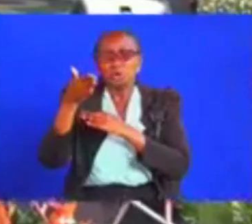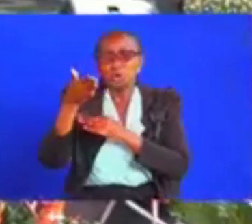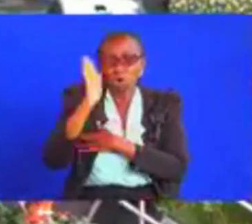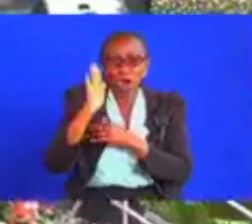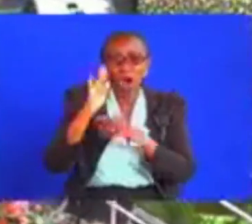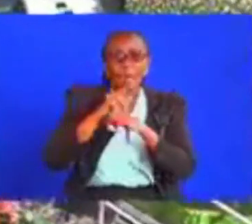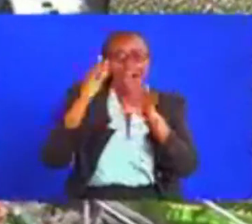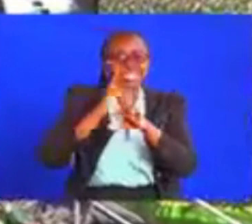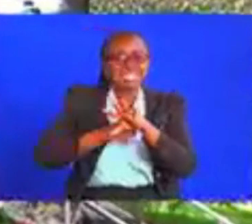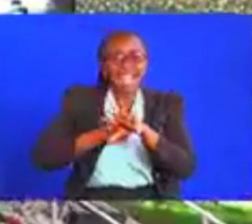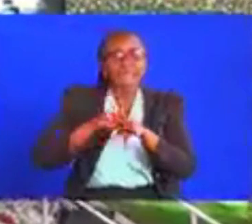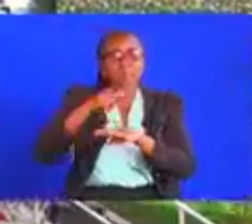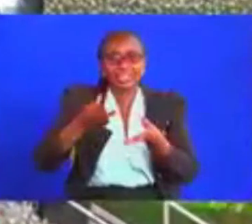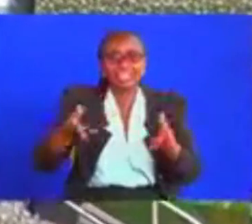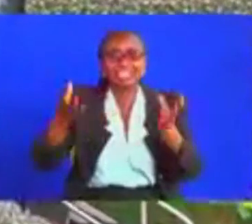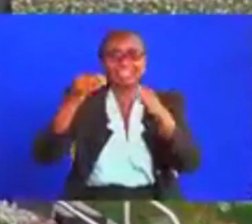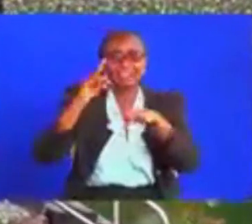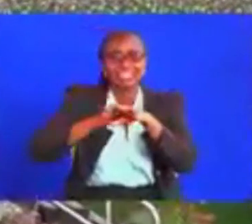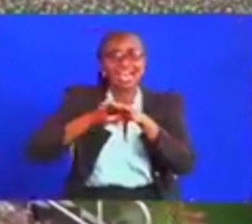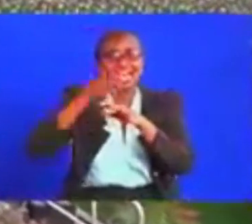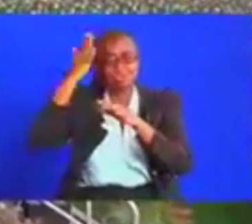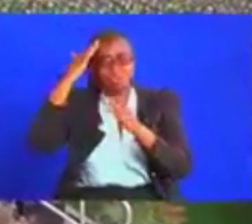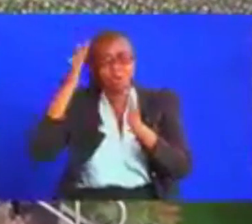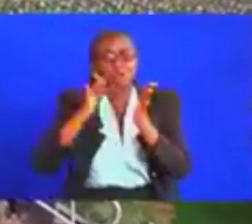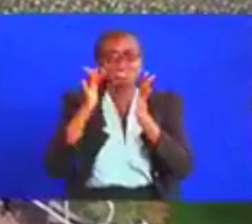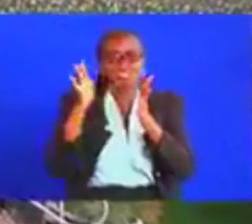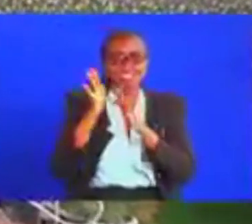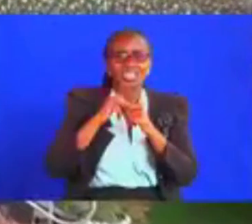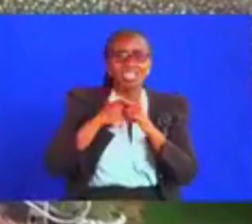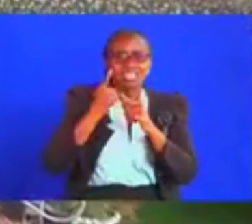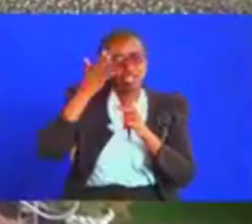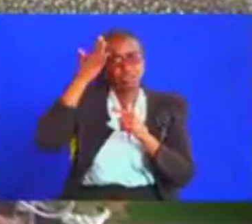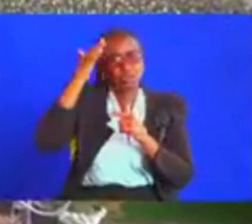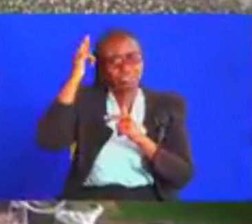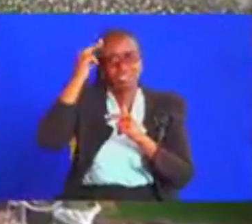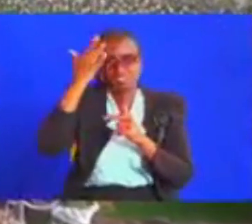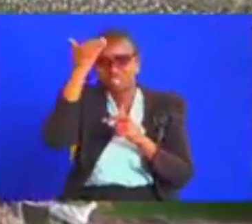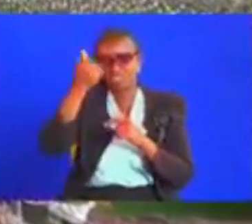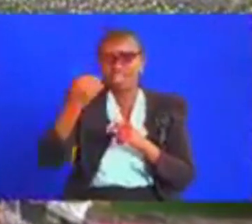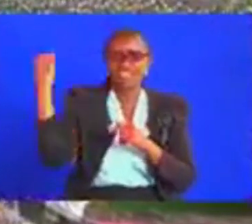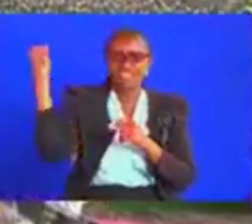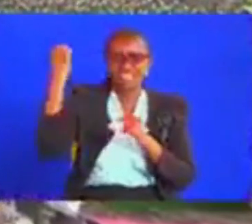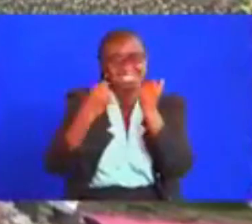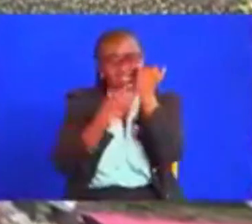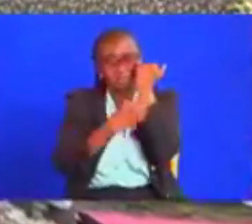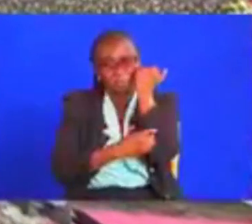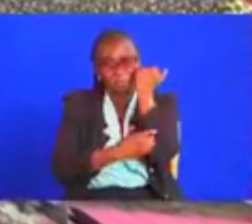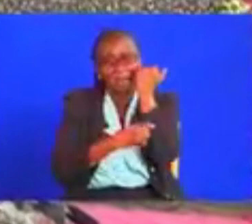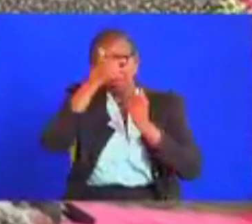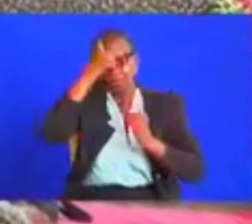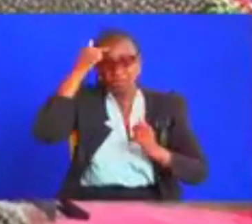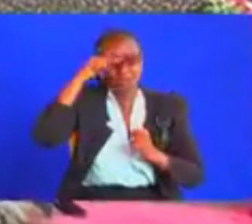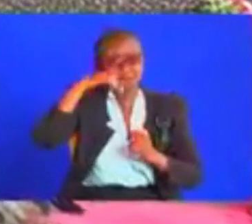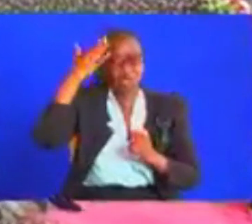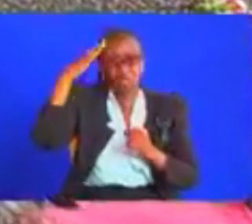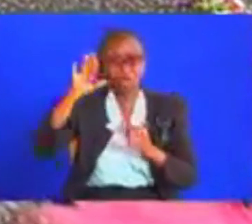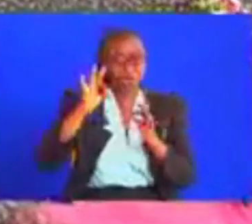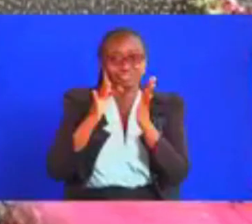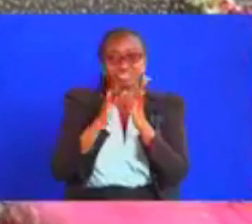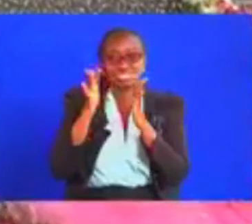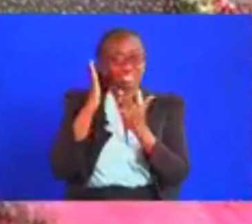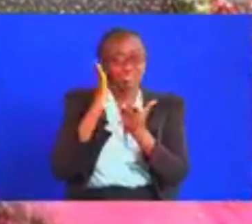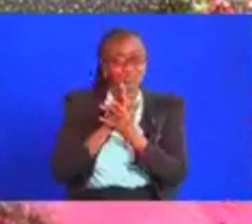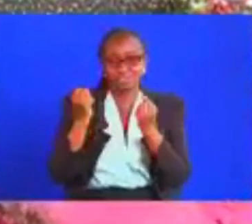the moment we gave them a chance to know Jesus, you know the reason why evangelism is poor? We are not even sure he's Savior.